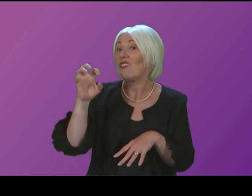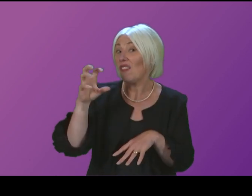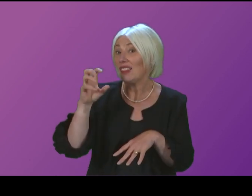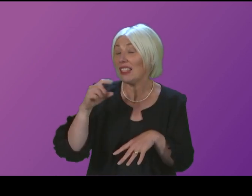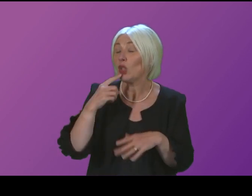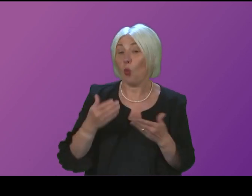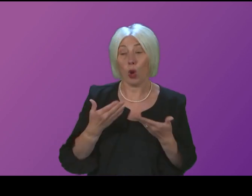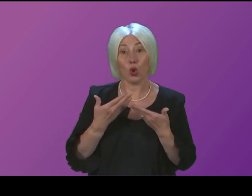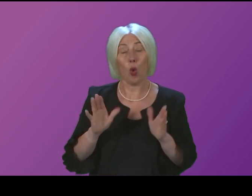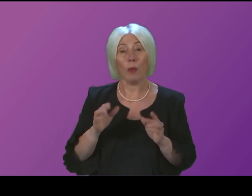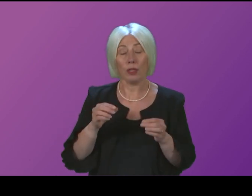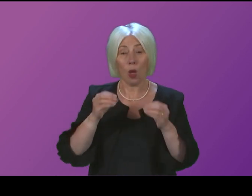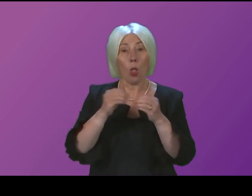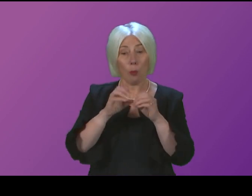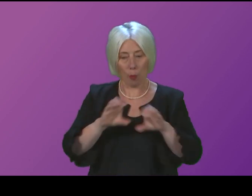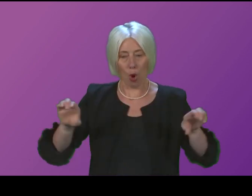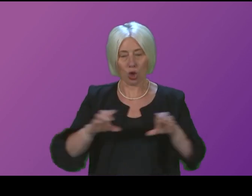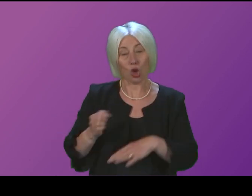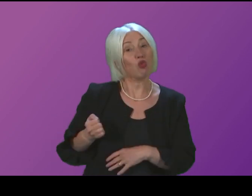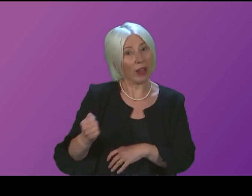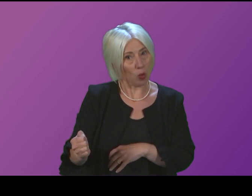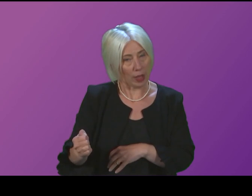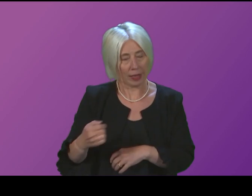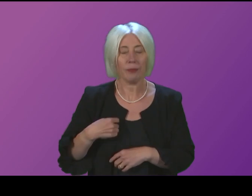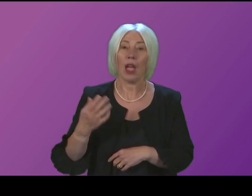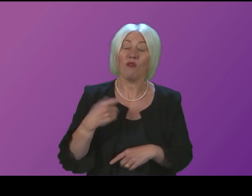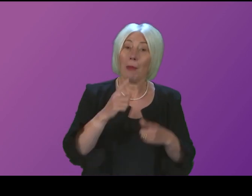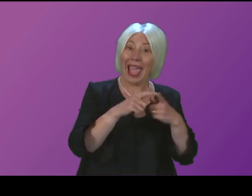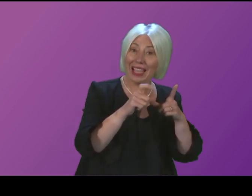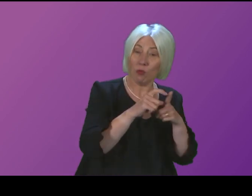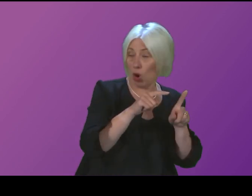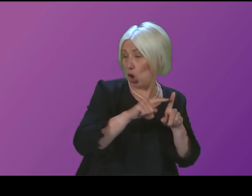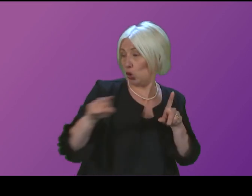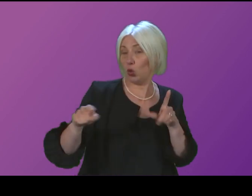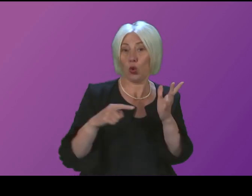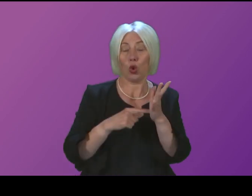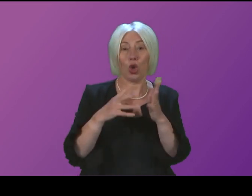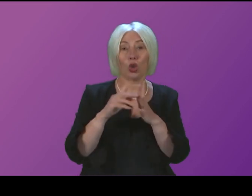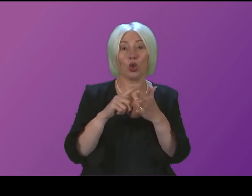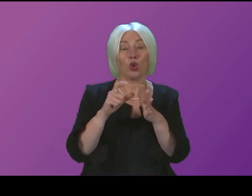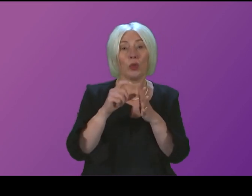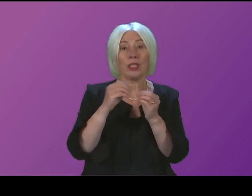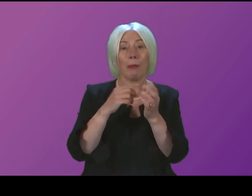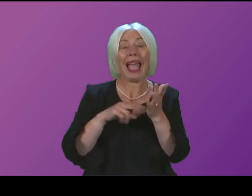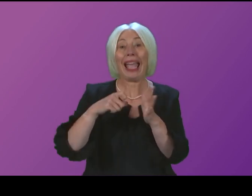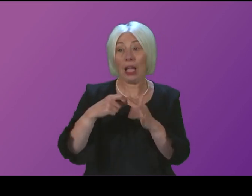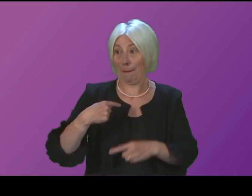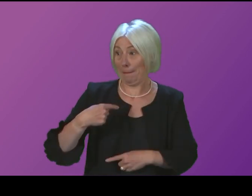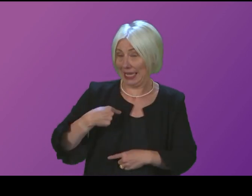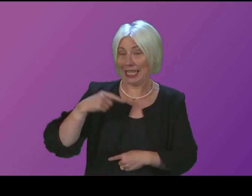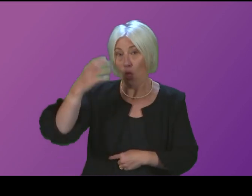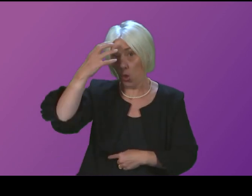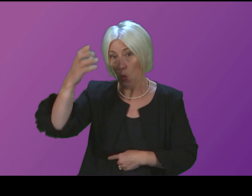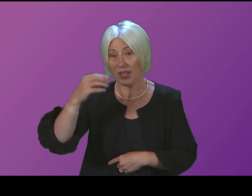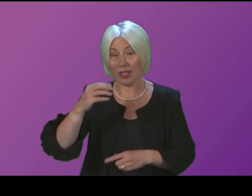the Borders Railway. I spent the journey from Edinburgh to Tweedbank with just her and Prince Philip,